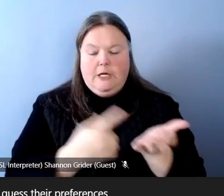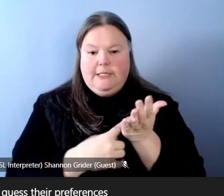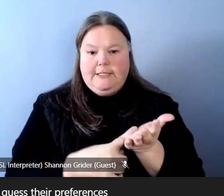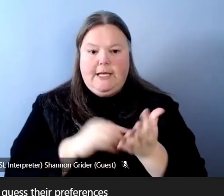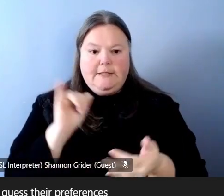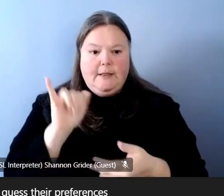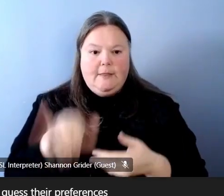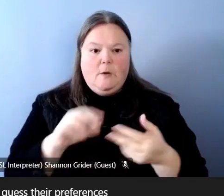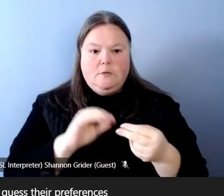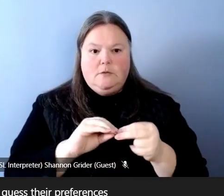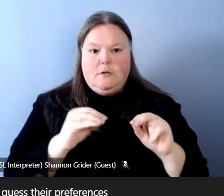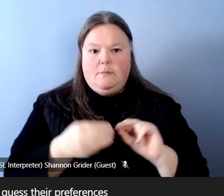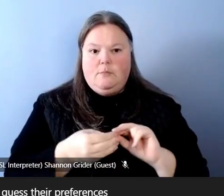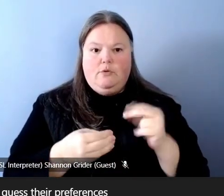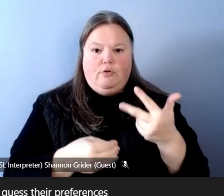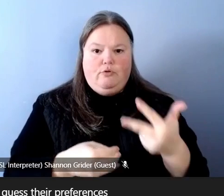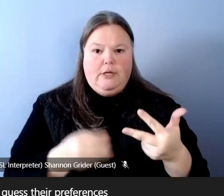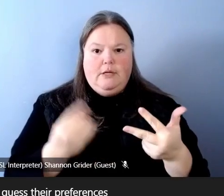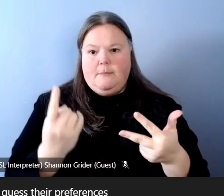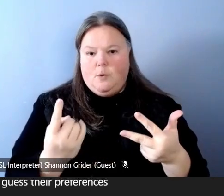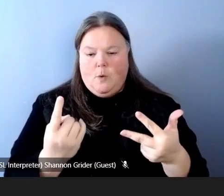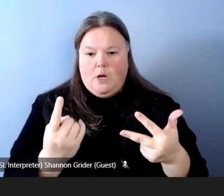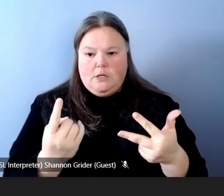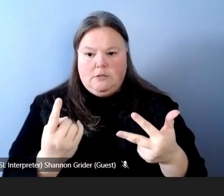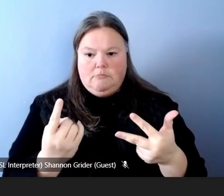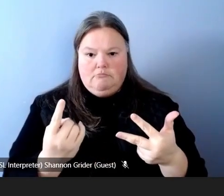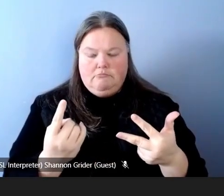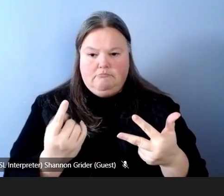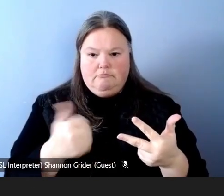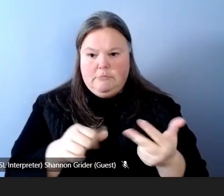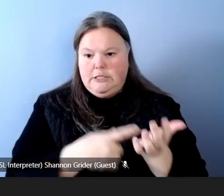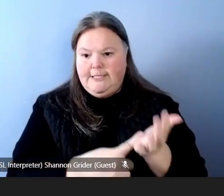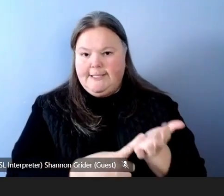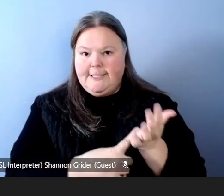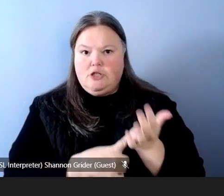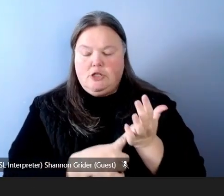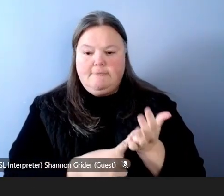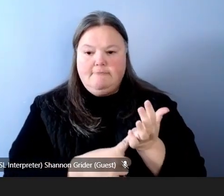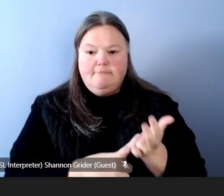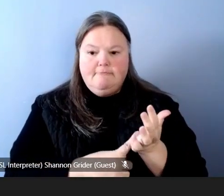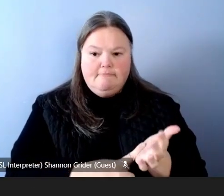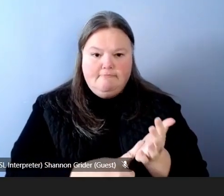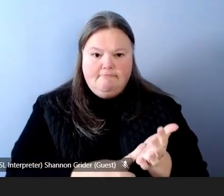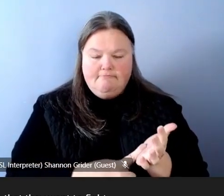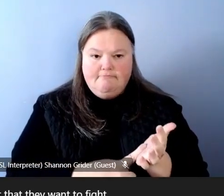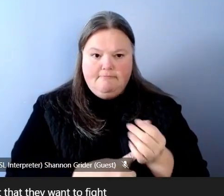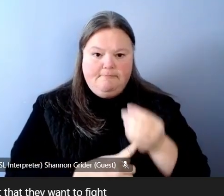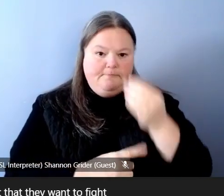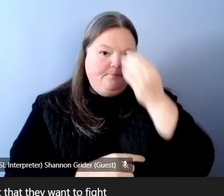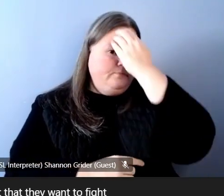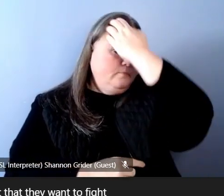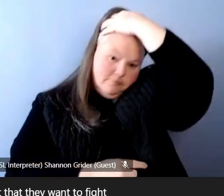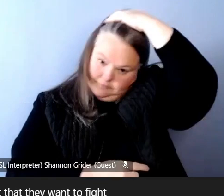numbers, or any other that caught their eye is just that they want to fight for.